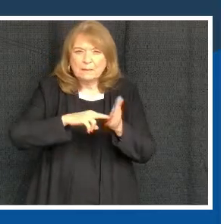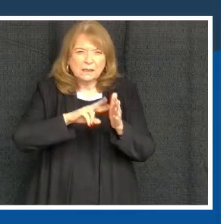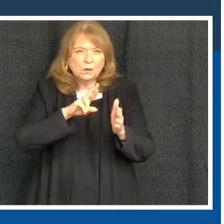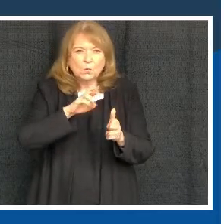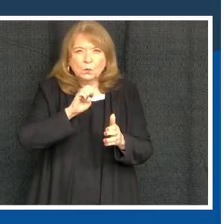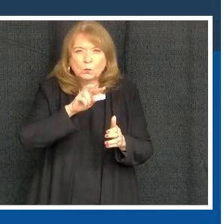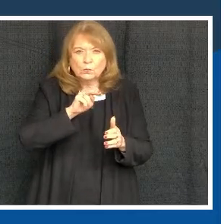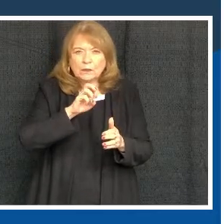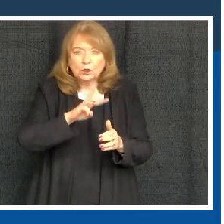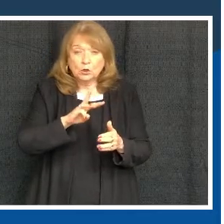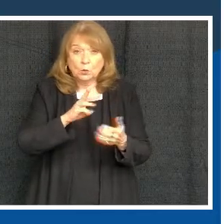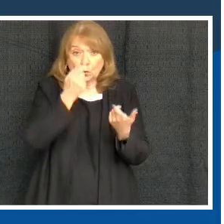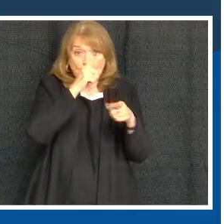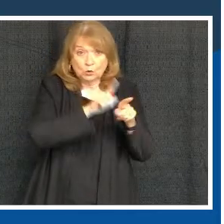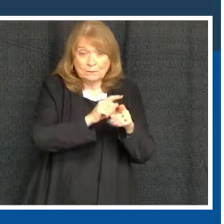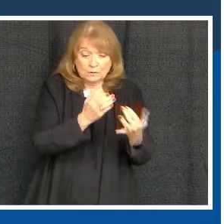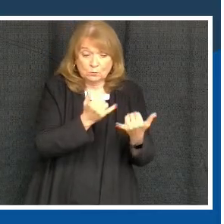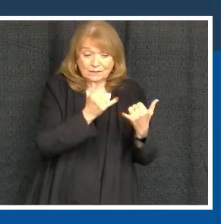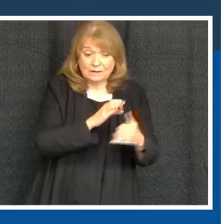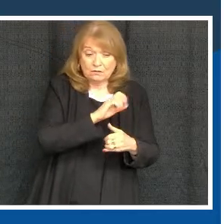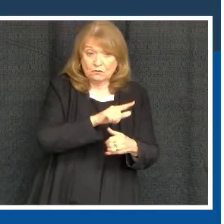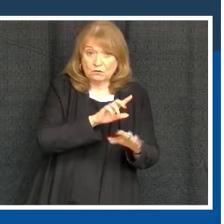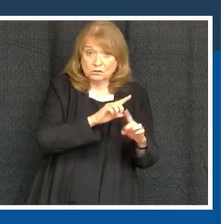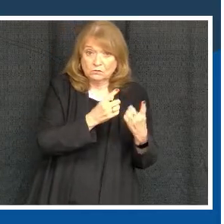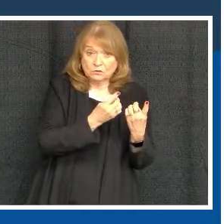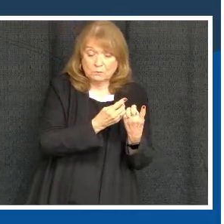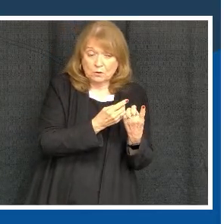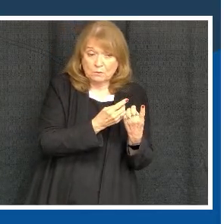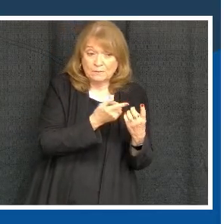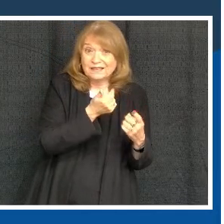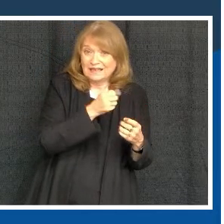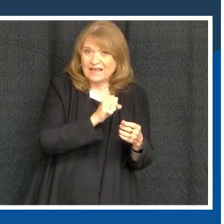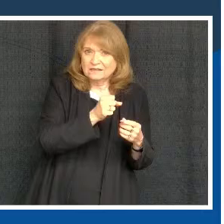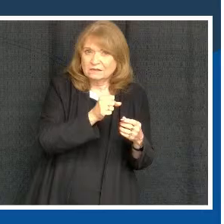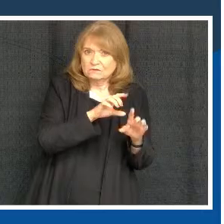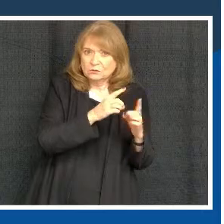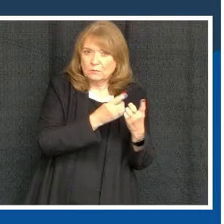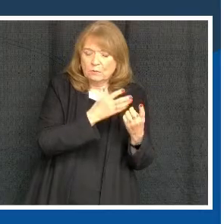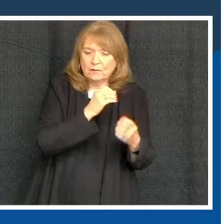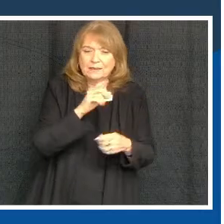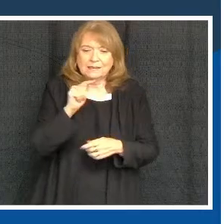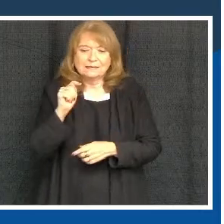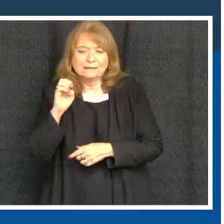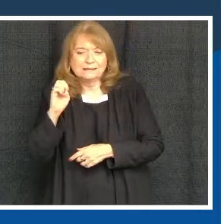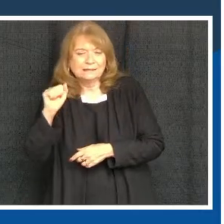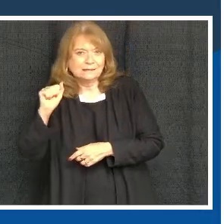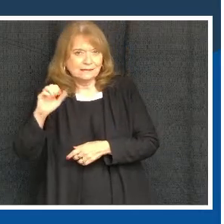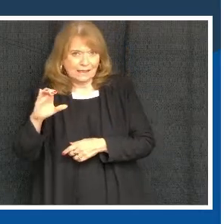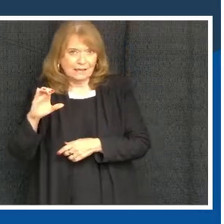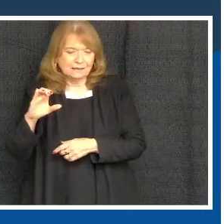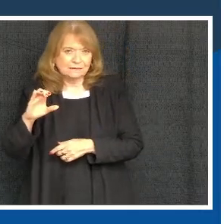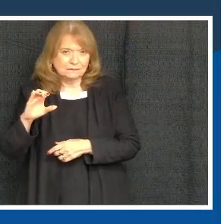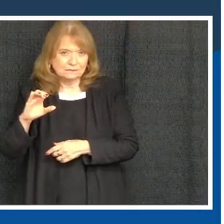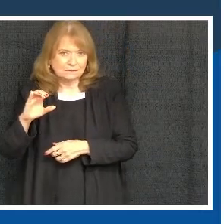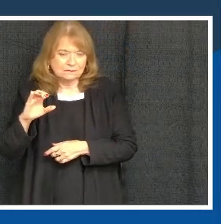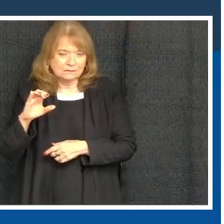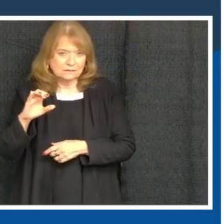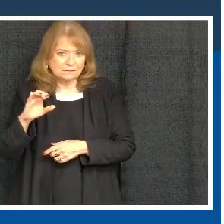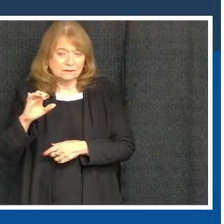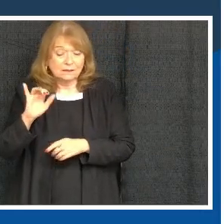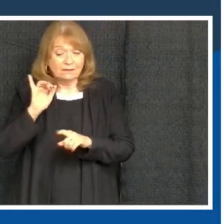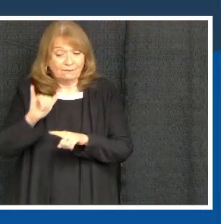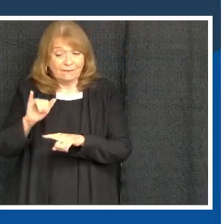existing agreement between the Clarksville Gas Department and the Tennessee Energy Acquisition Corporation.